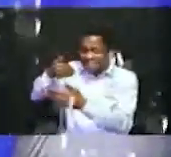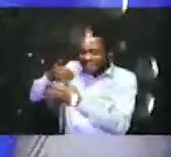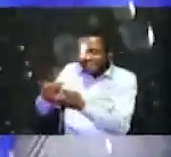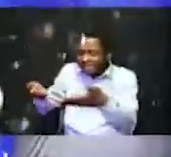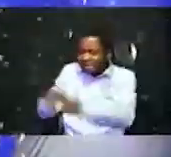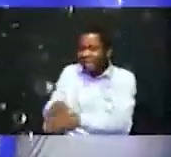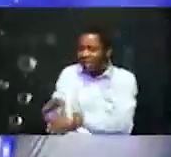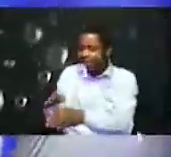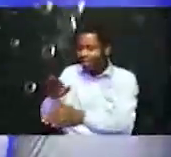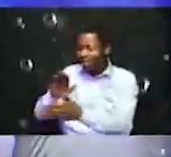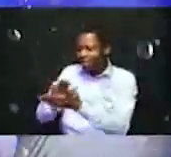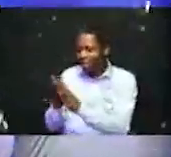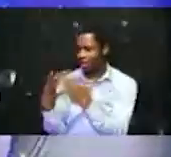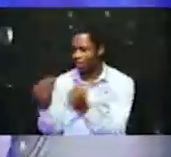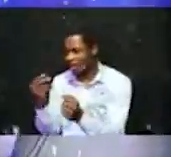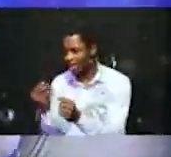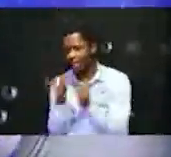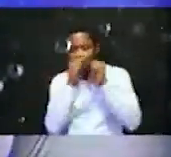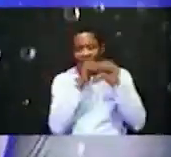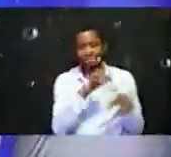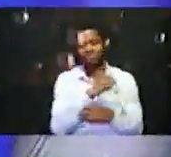I made the widow's heart